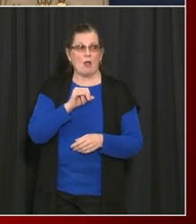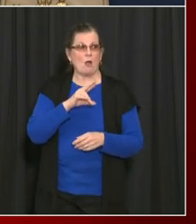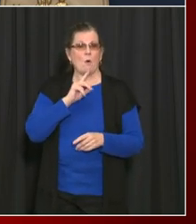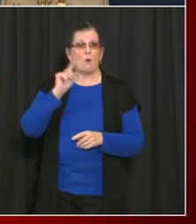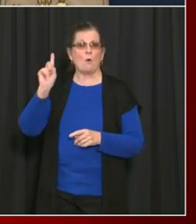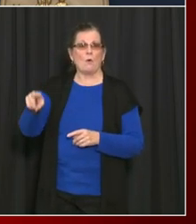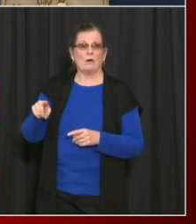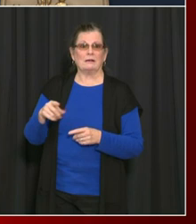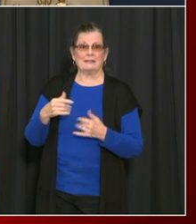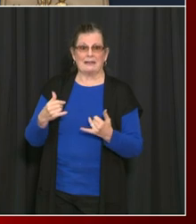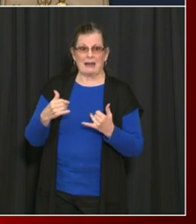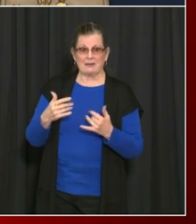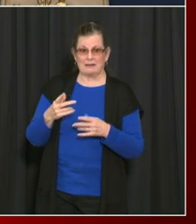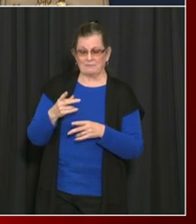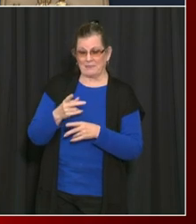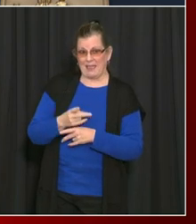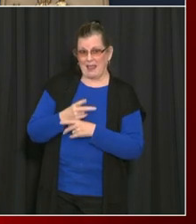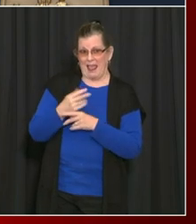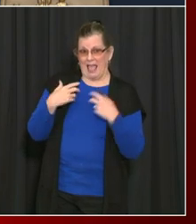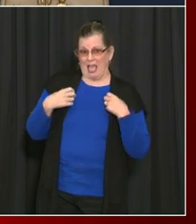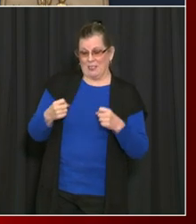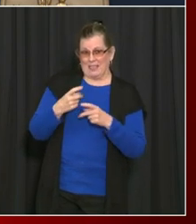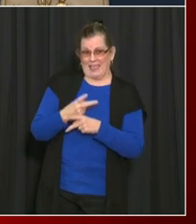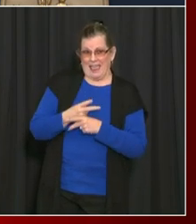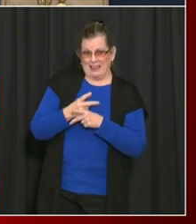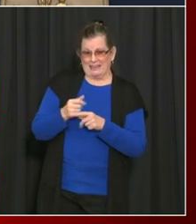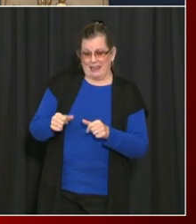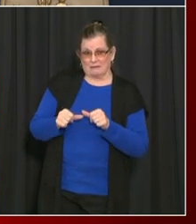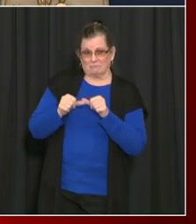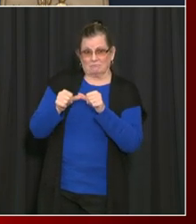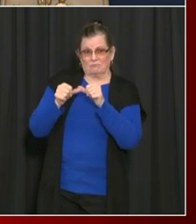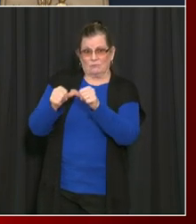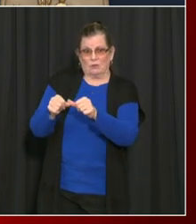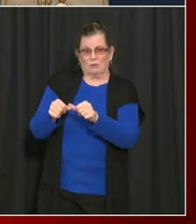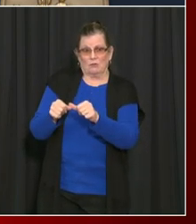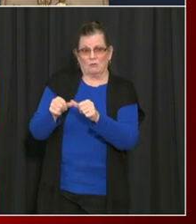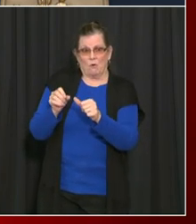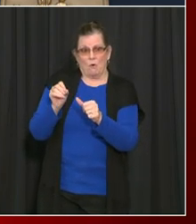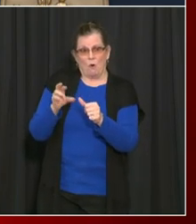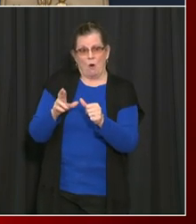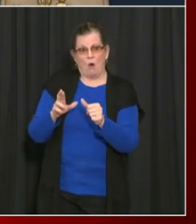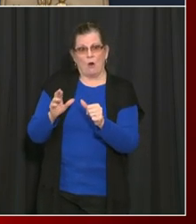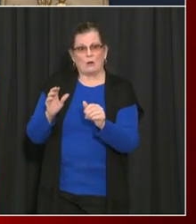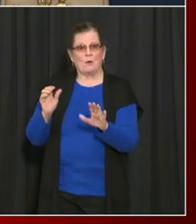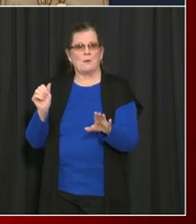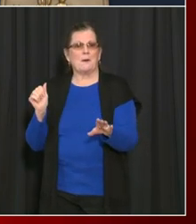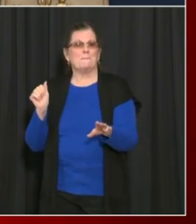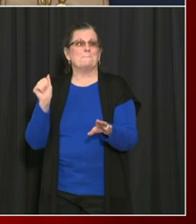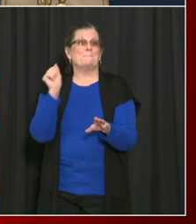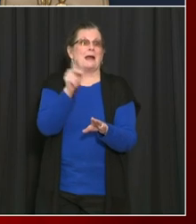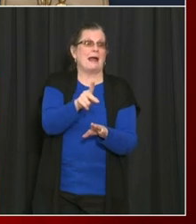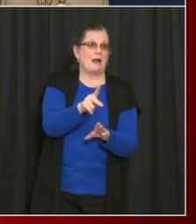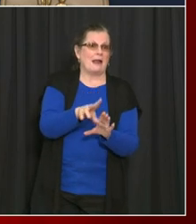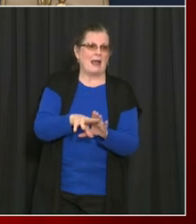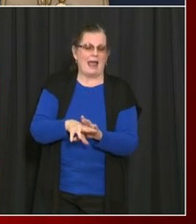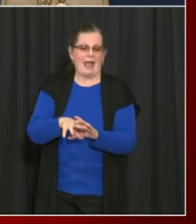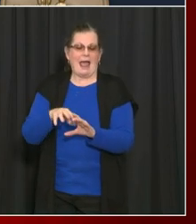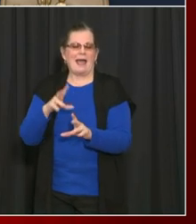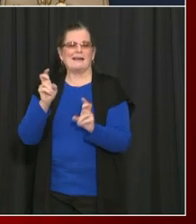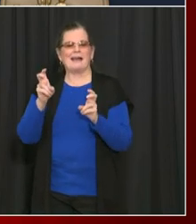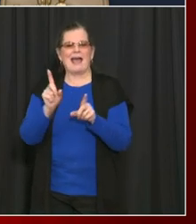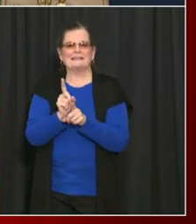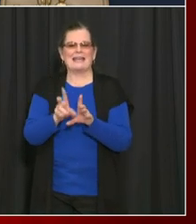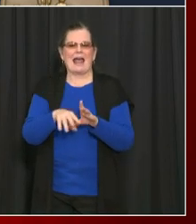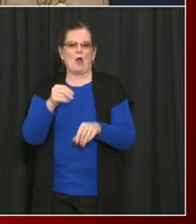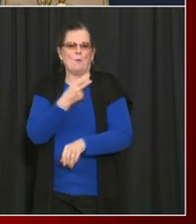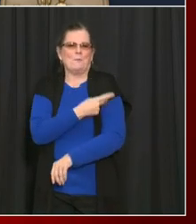healthcare providers may continue to offer or resume offering outpatient or other surgical procedures that